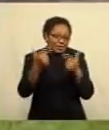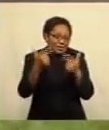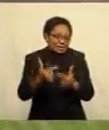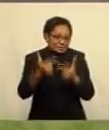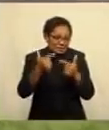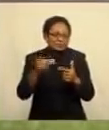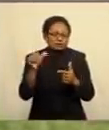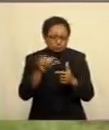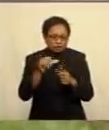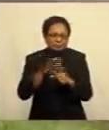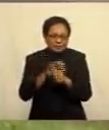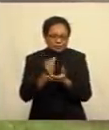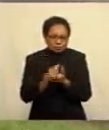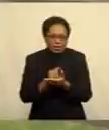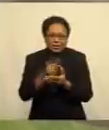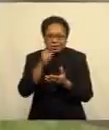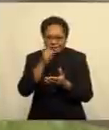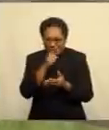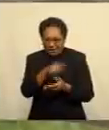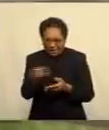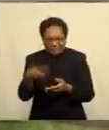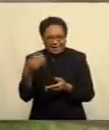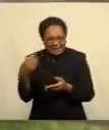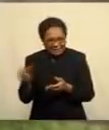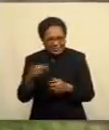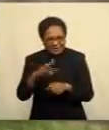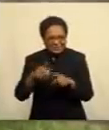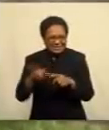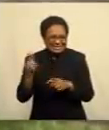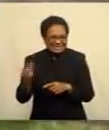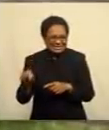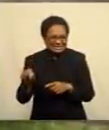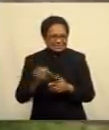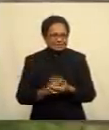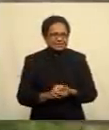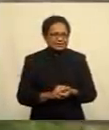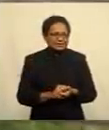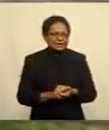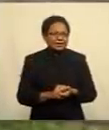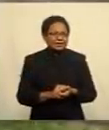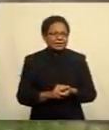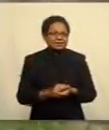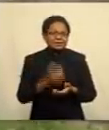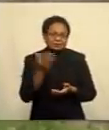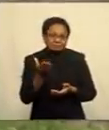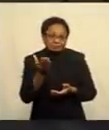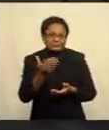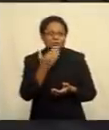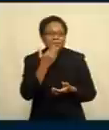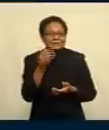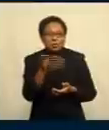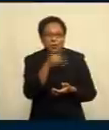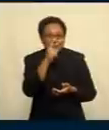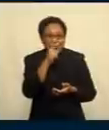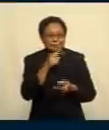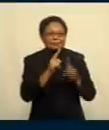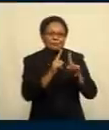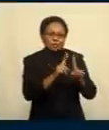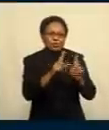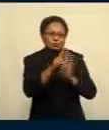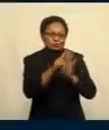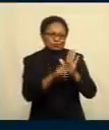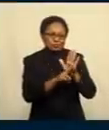Raj stresses that all public health advice must be taken seriously and adhered to. As I